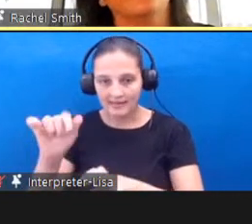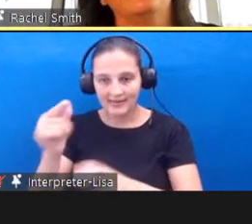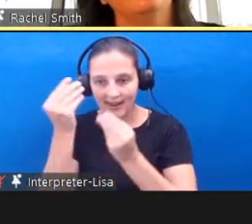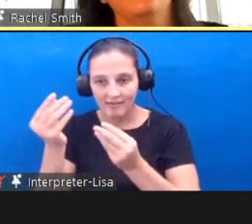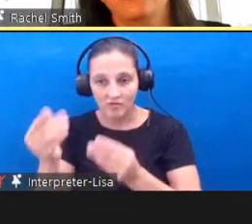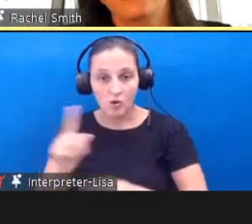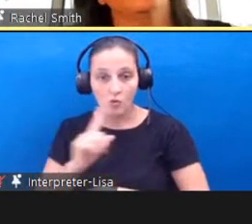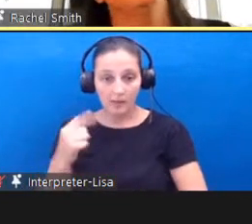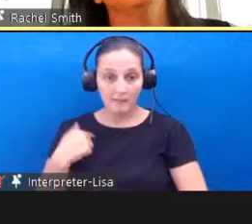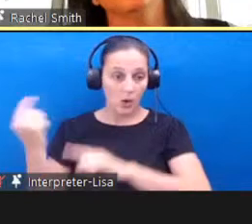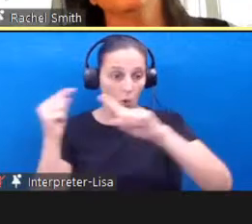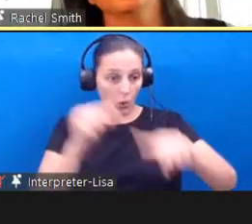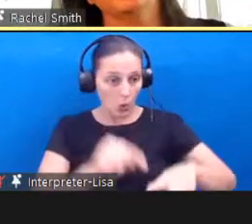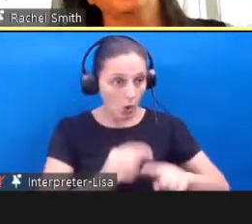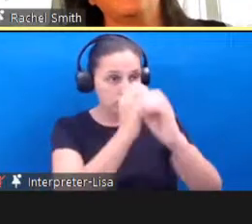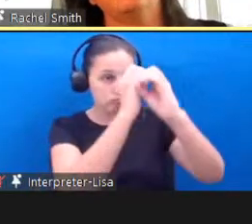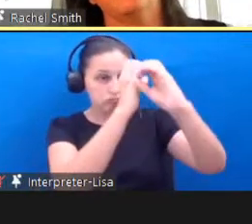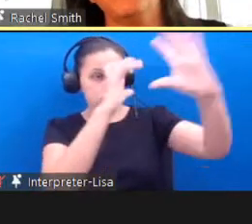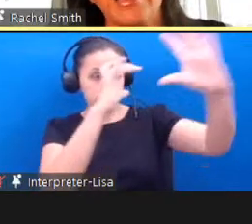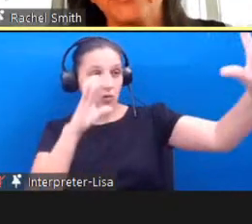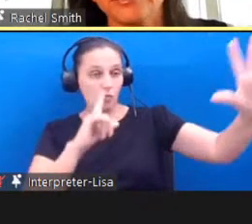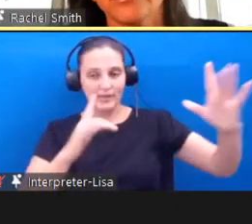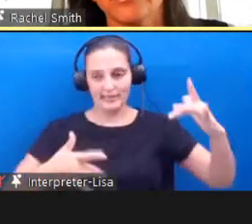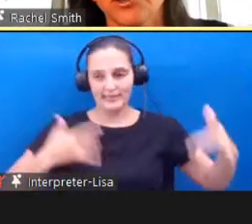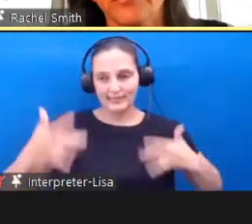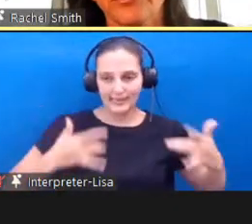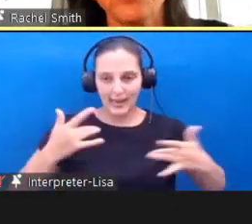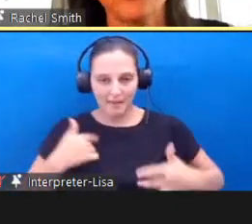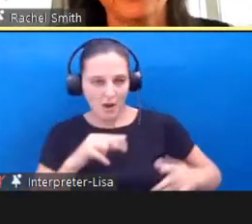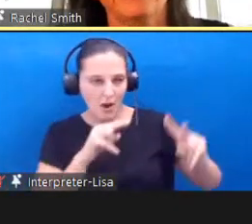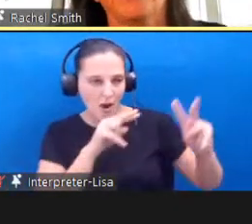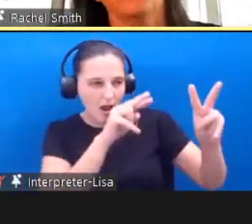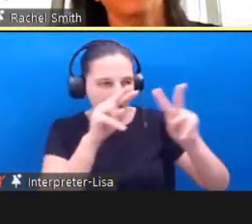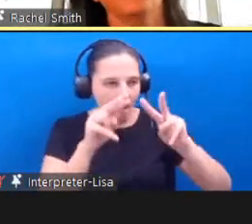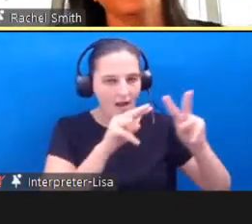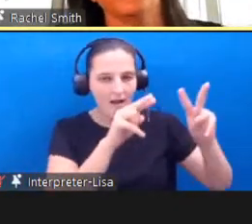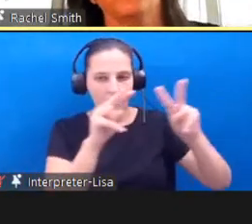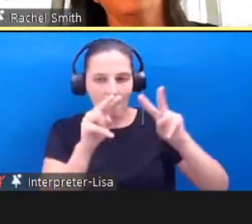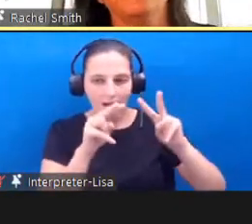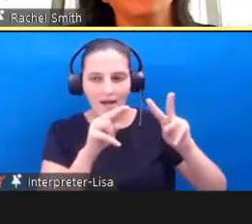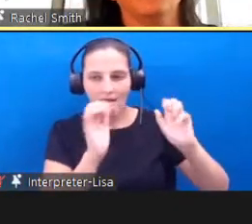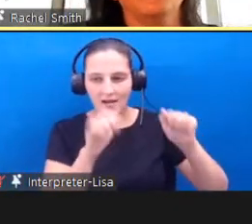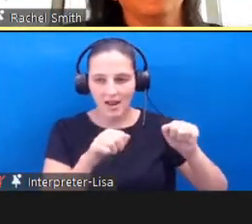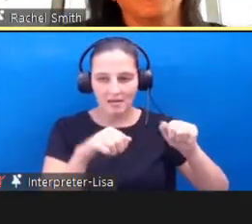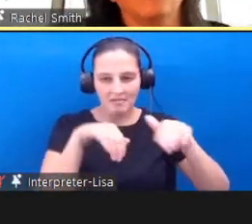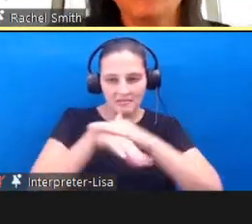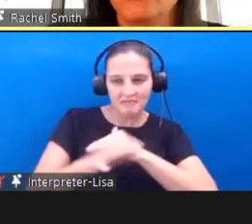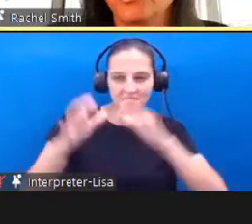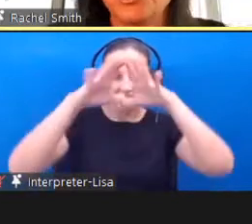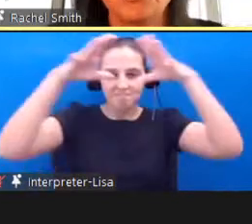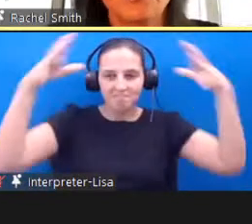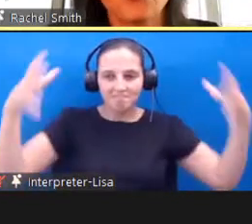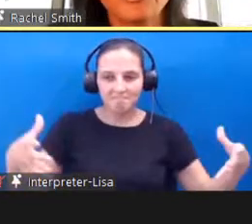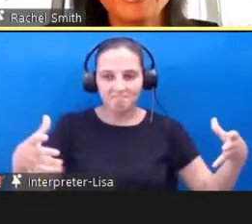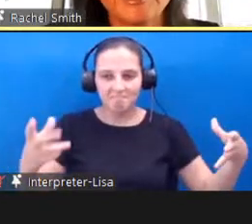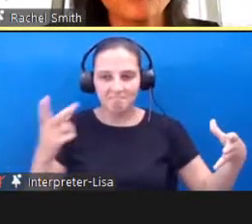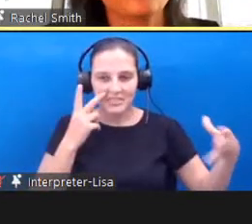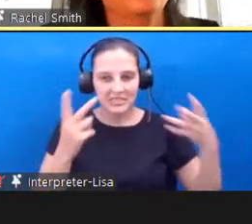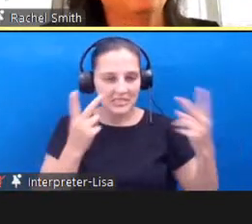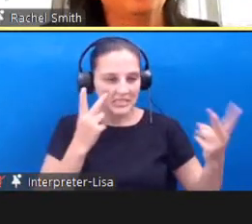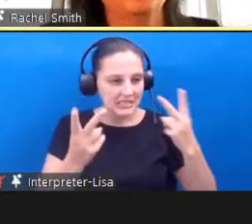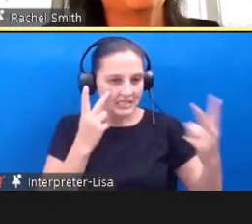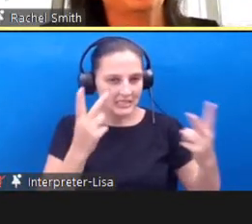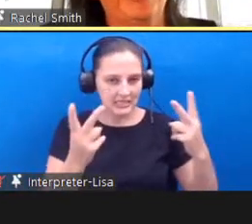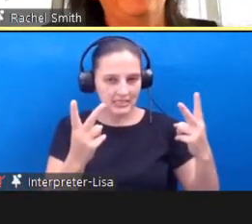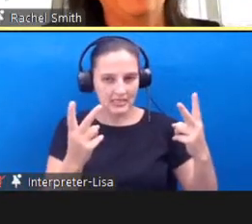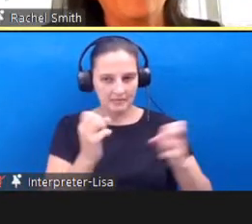I go in and I see the telescope, and I'm at the telescope for observing, go in the dome and see what I'm kind of